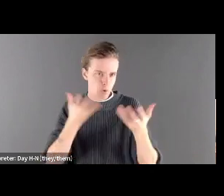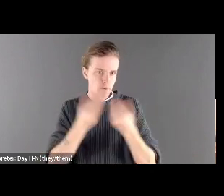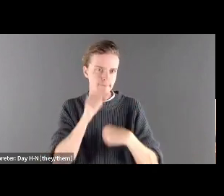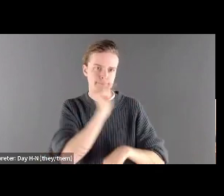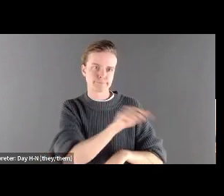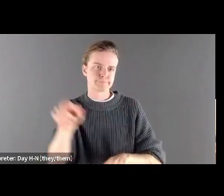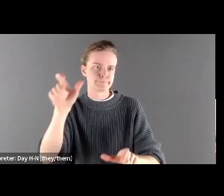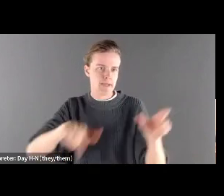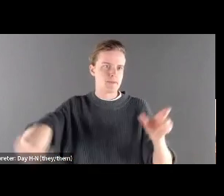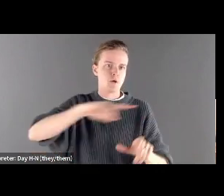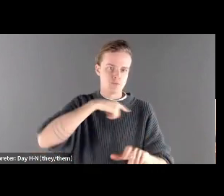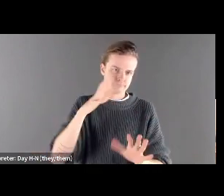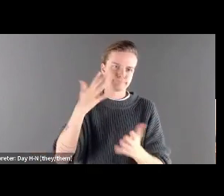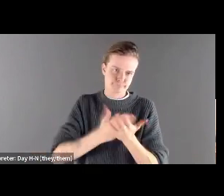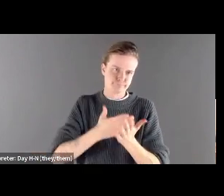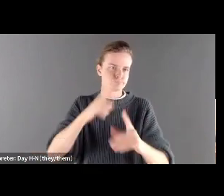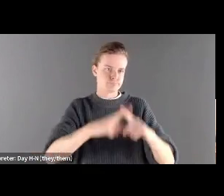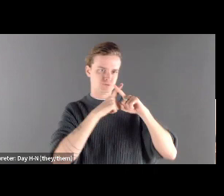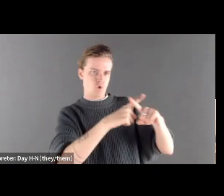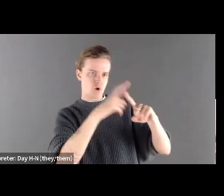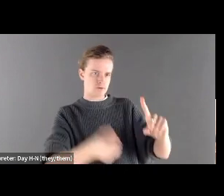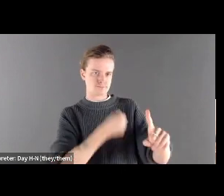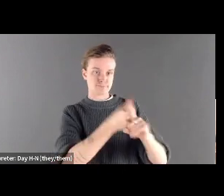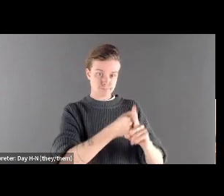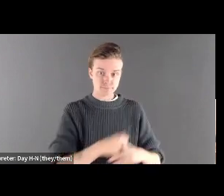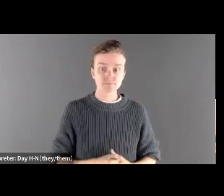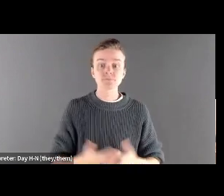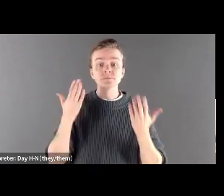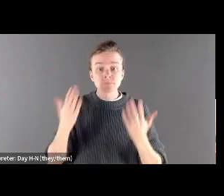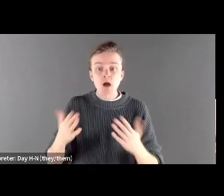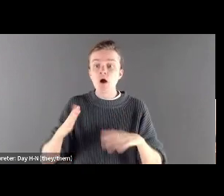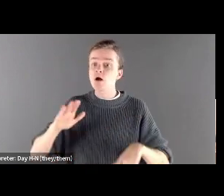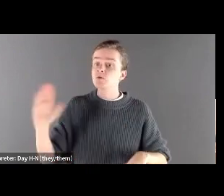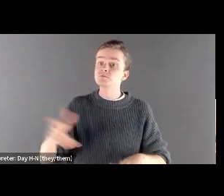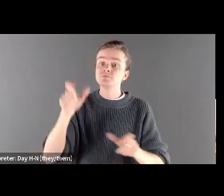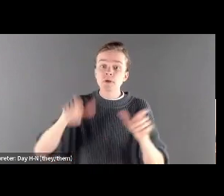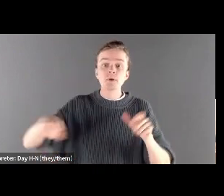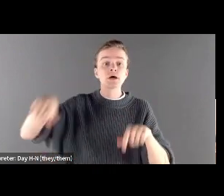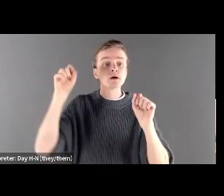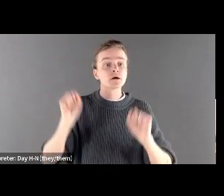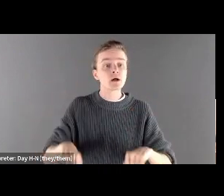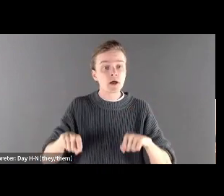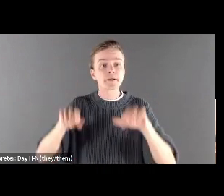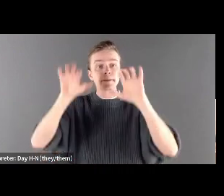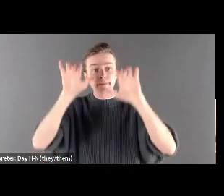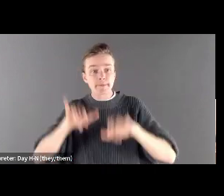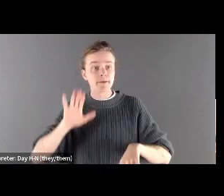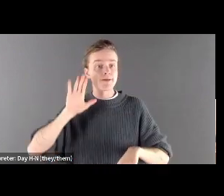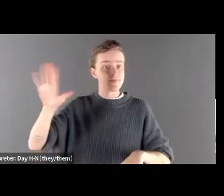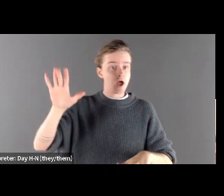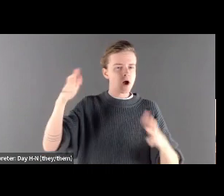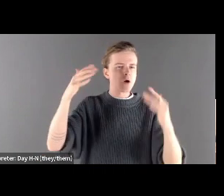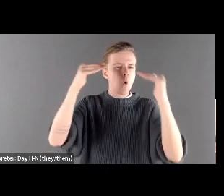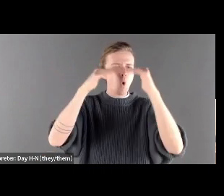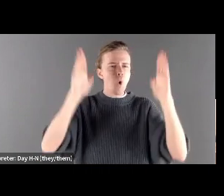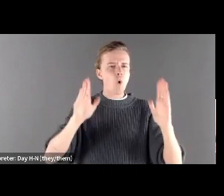as any person can now go to our website and put in their address, a to and from address, and find out